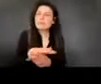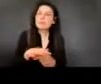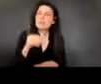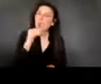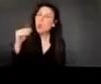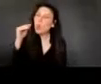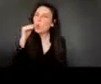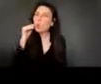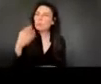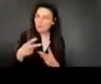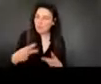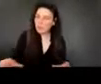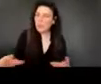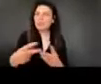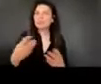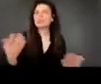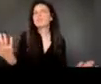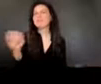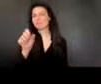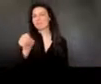I think